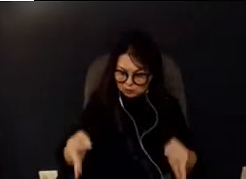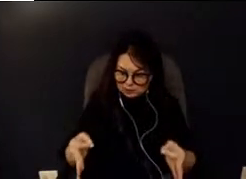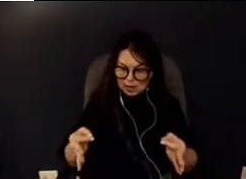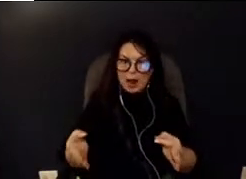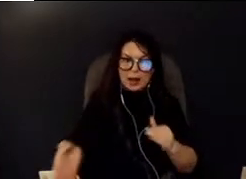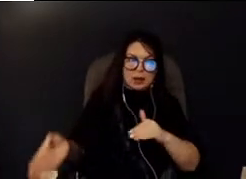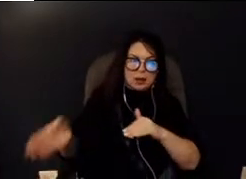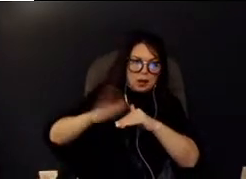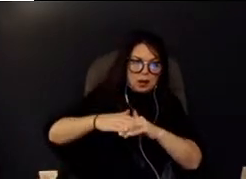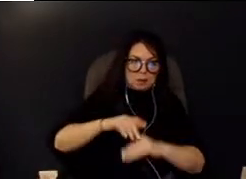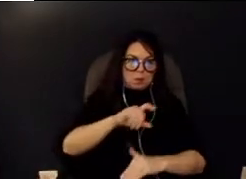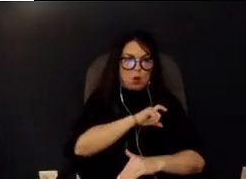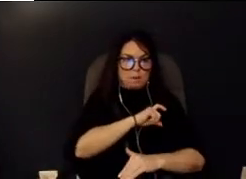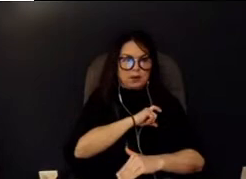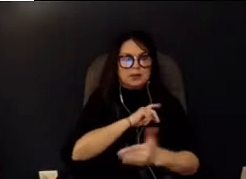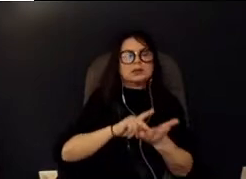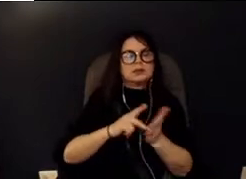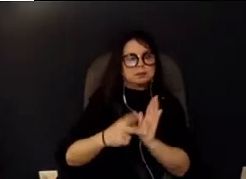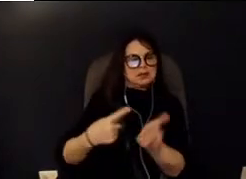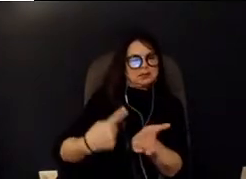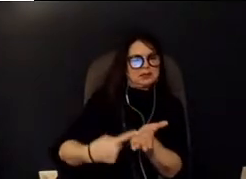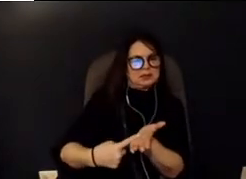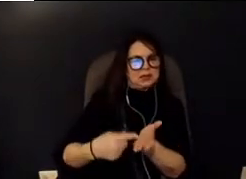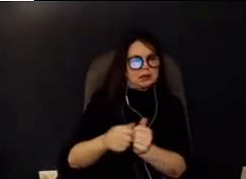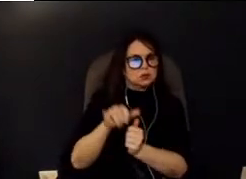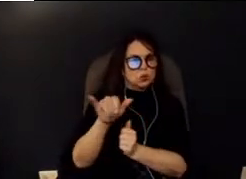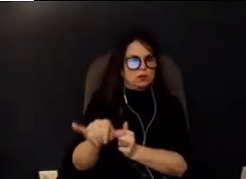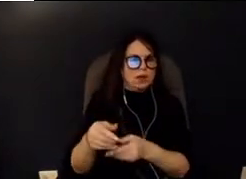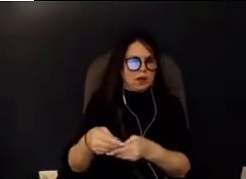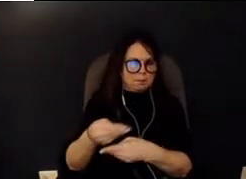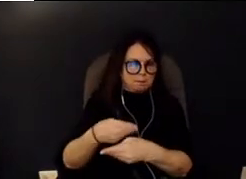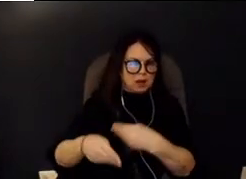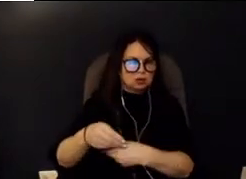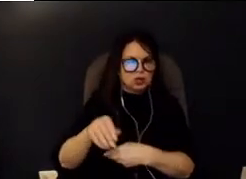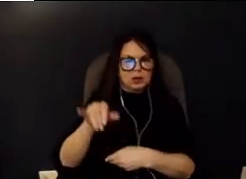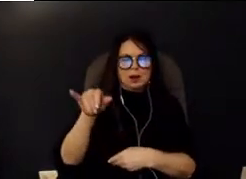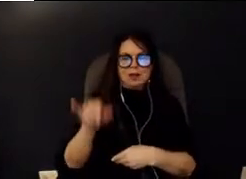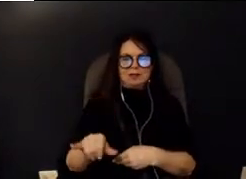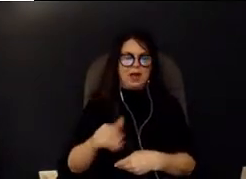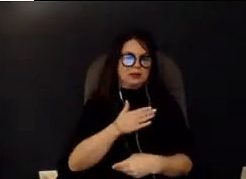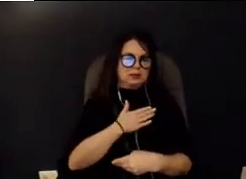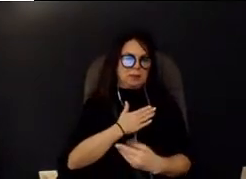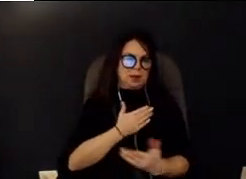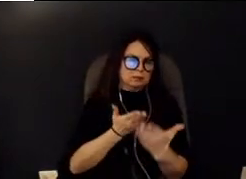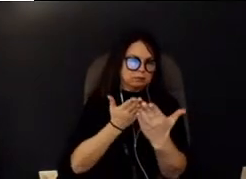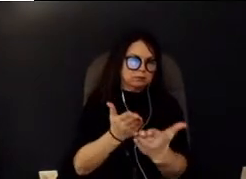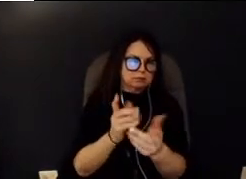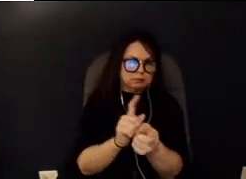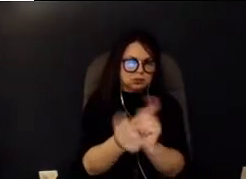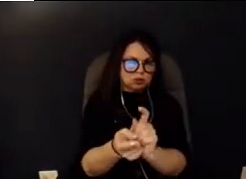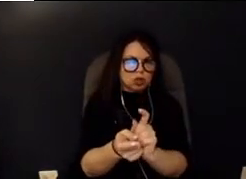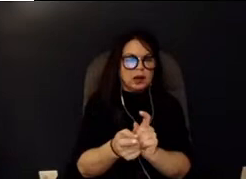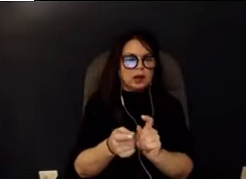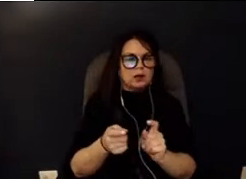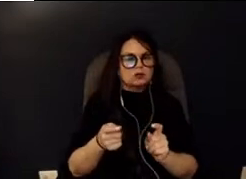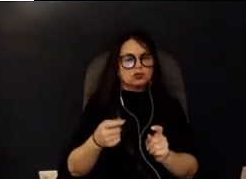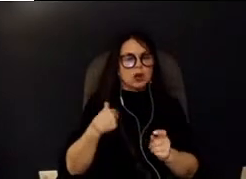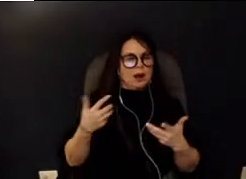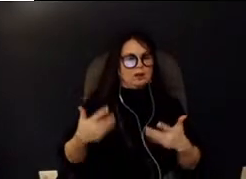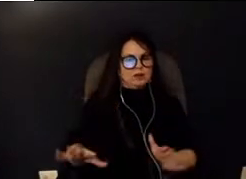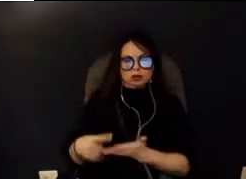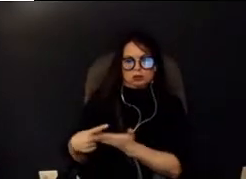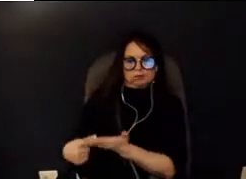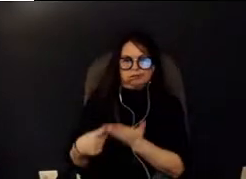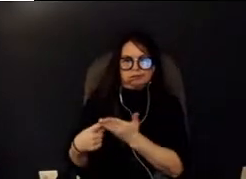budget. So that's the change that I'm proposing. After consulting with staff, I think that it's a much cleaner way of describing the same